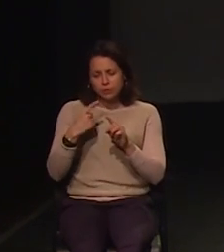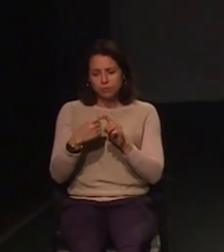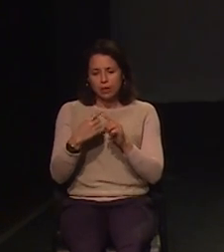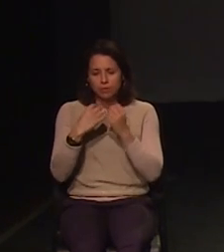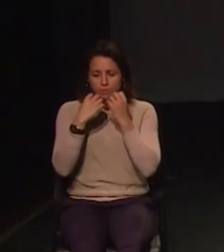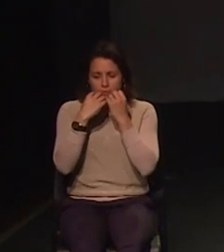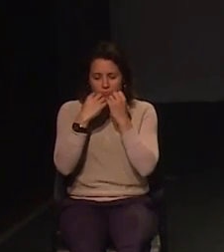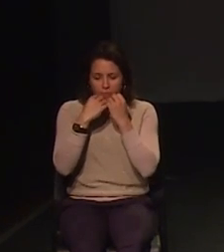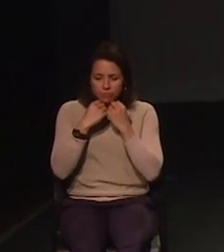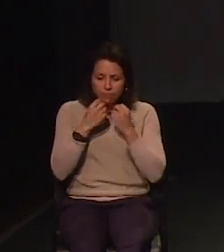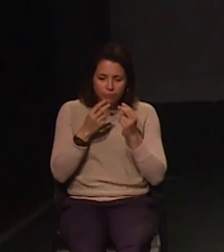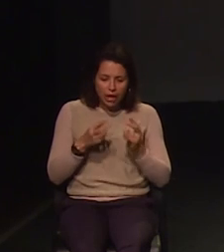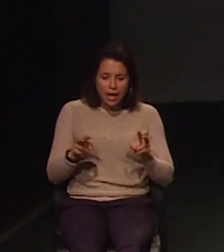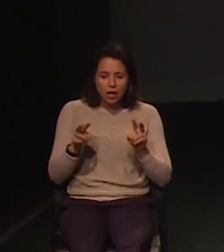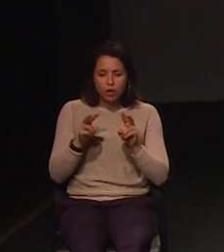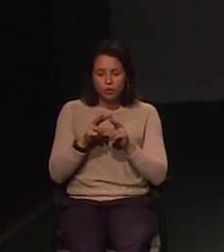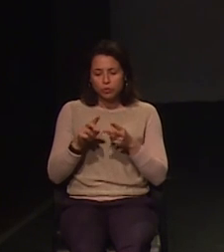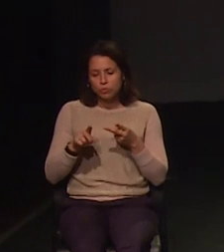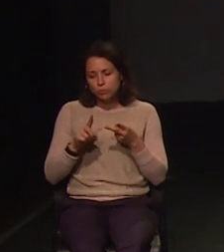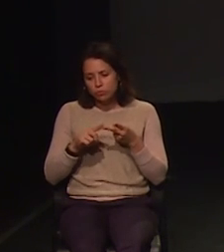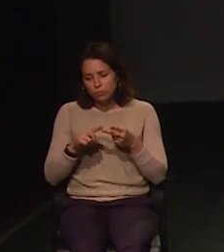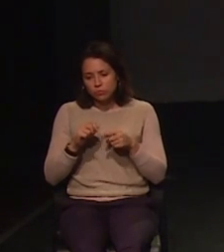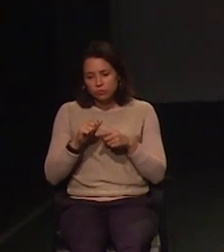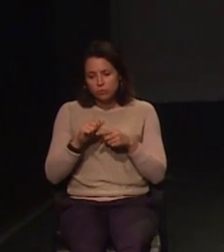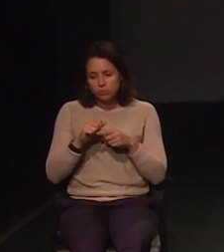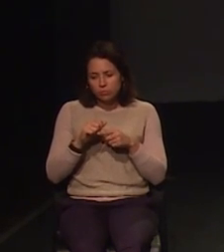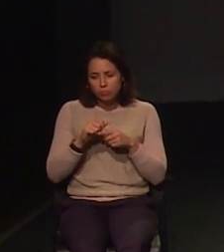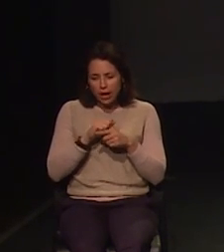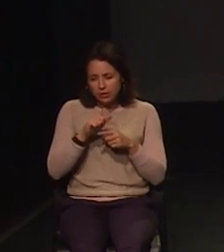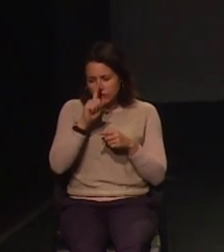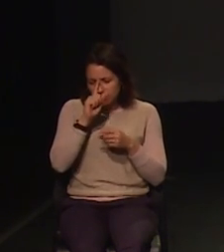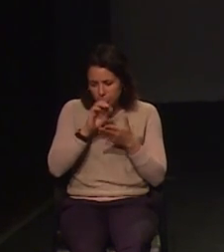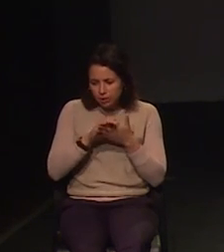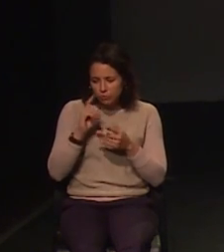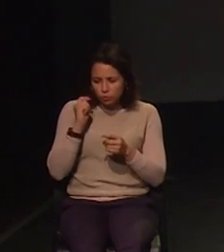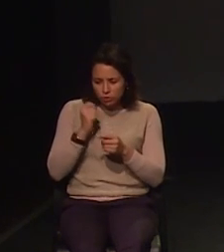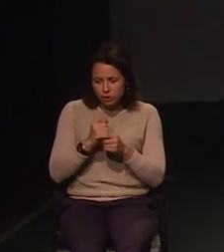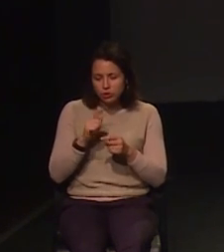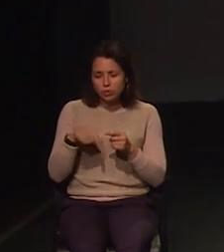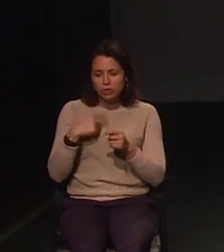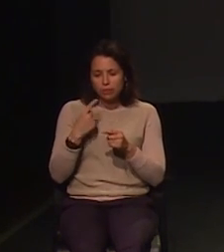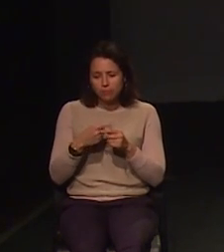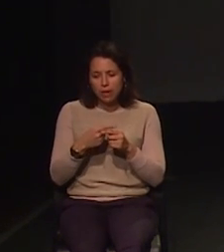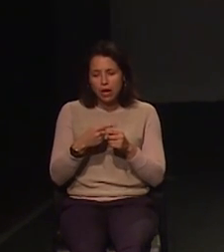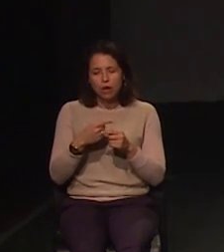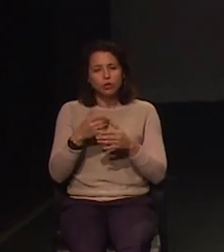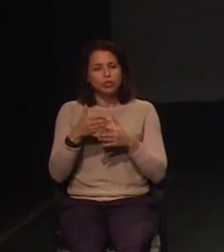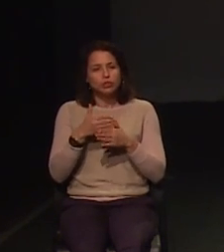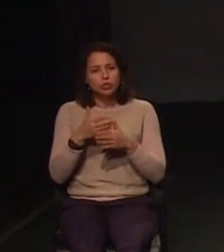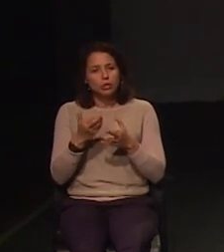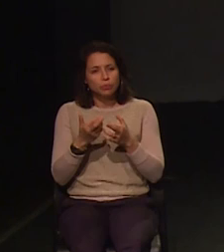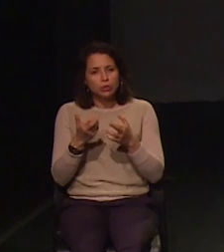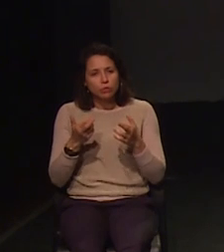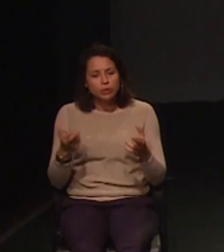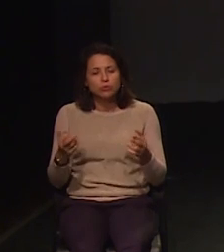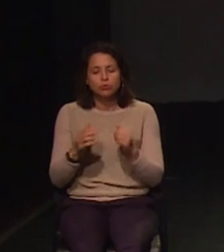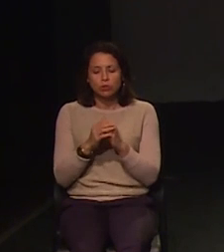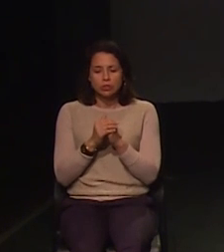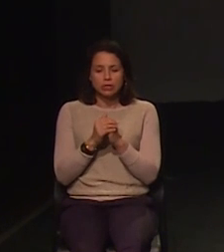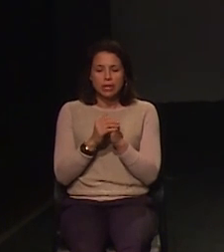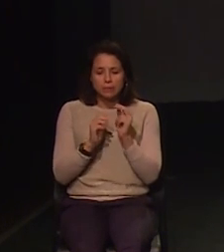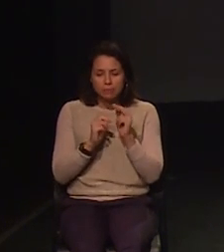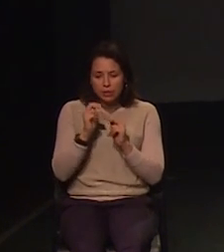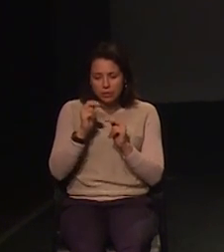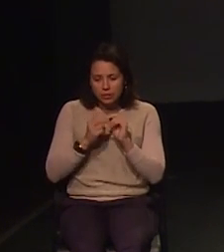around cohabitation, around sharing of resources, around building coalitions of the